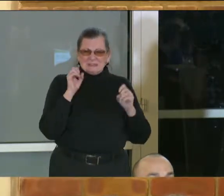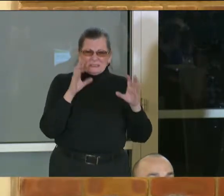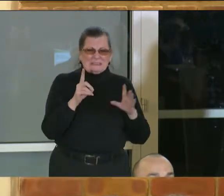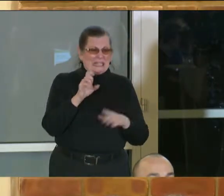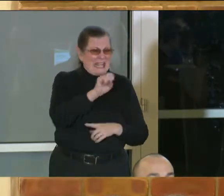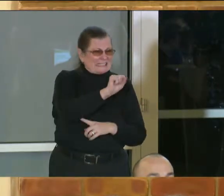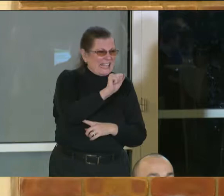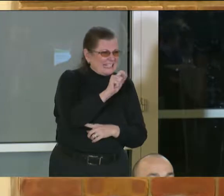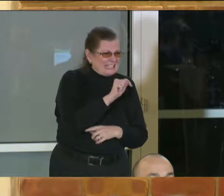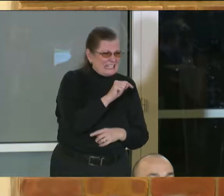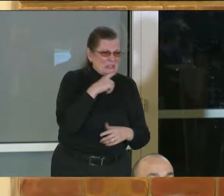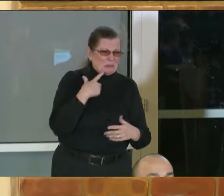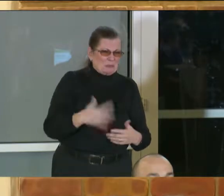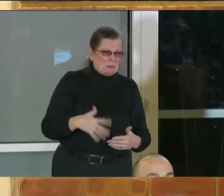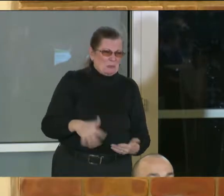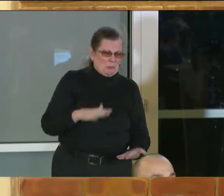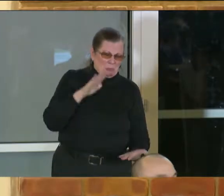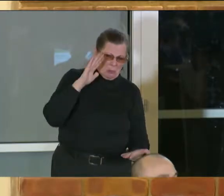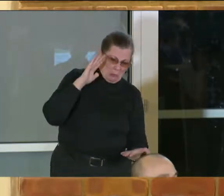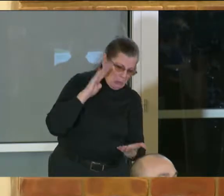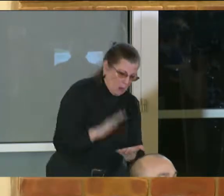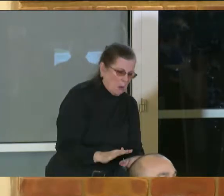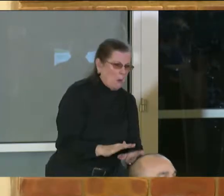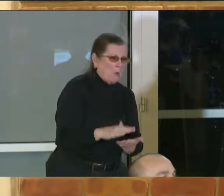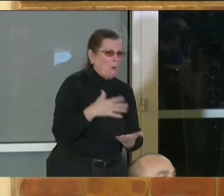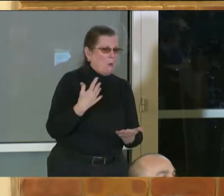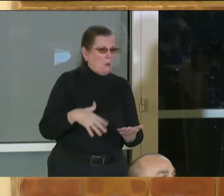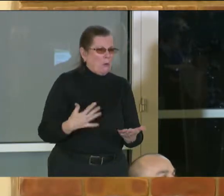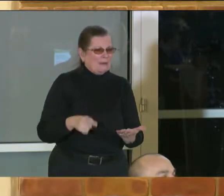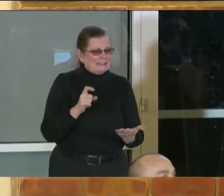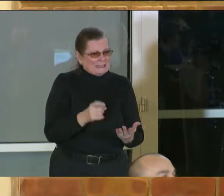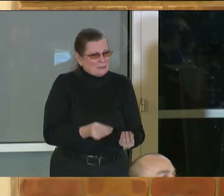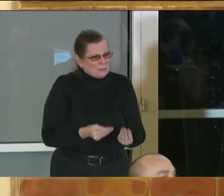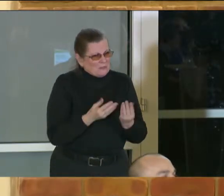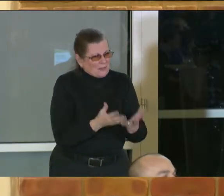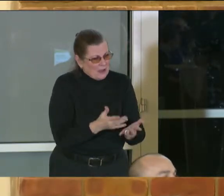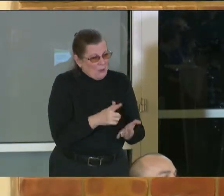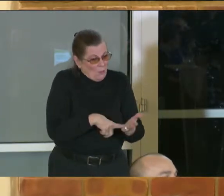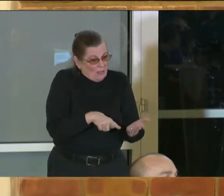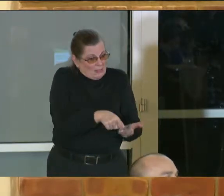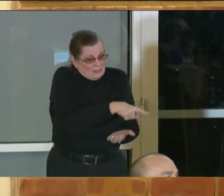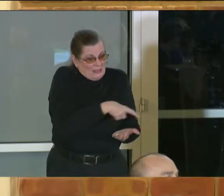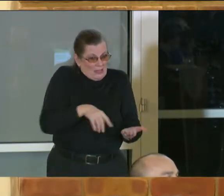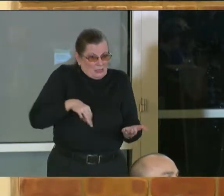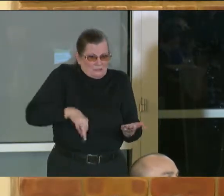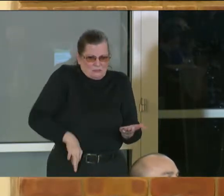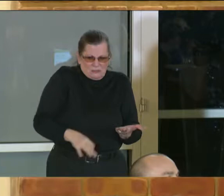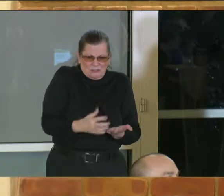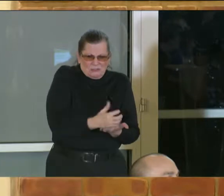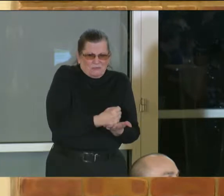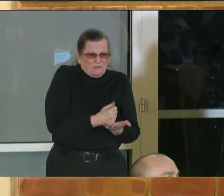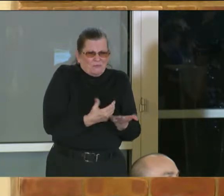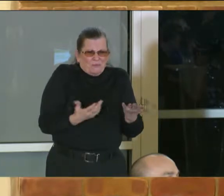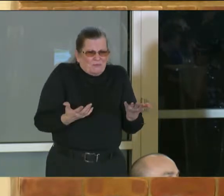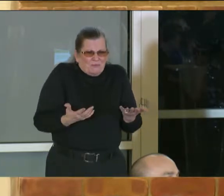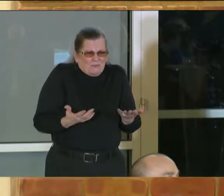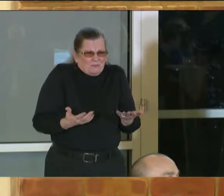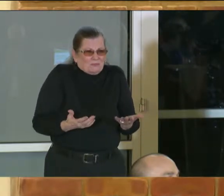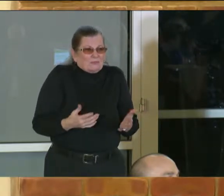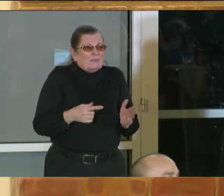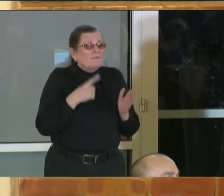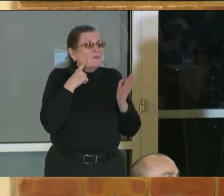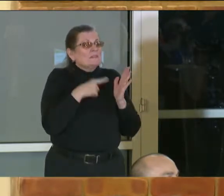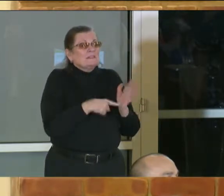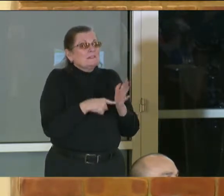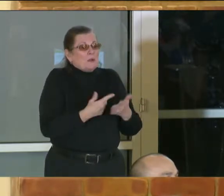improve, and we need to give people the students what they deserve. To continue with the birth to 3 for all